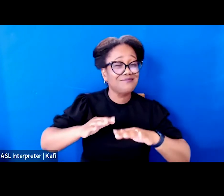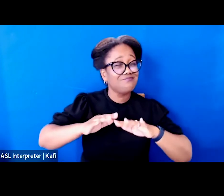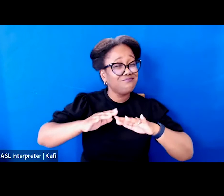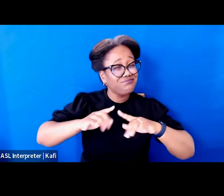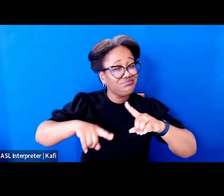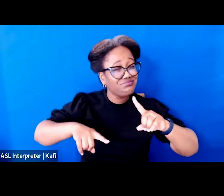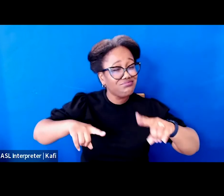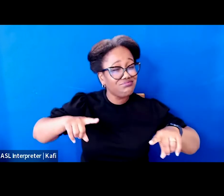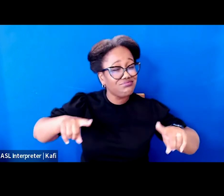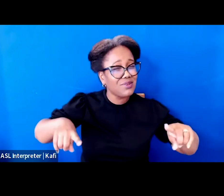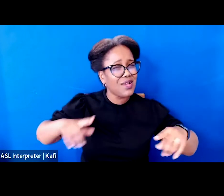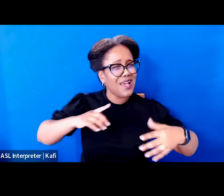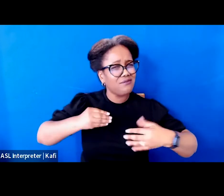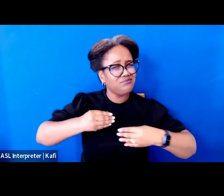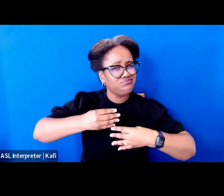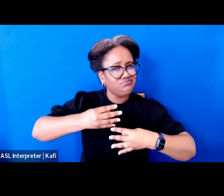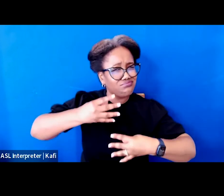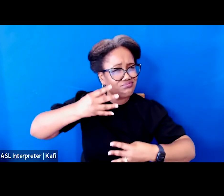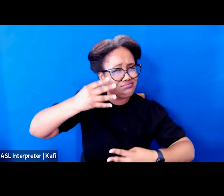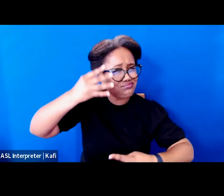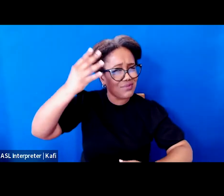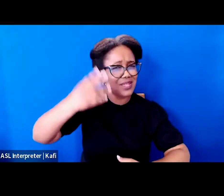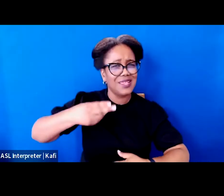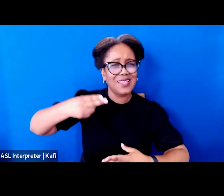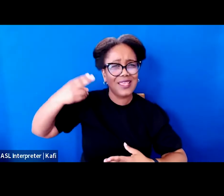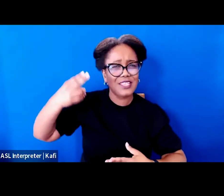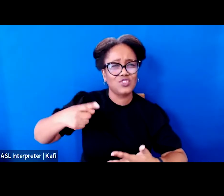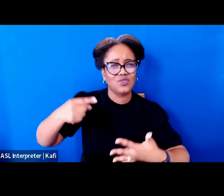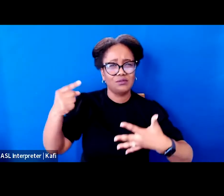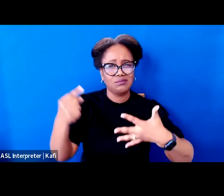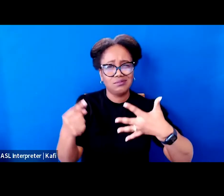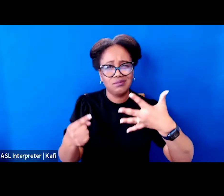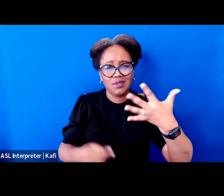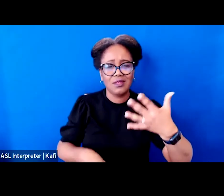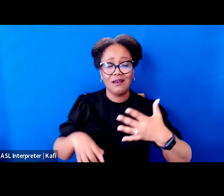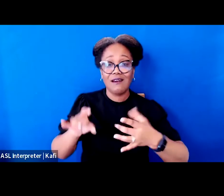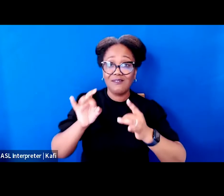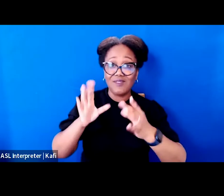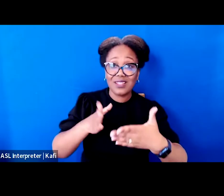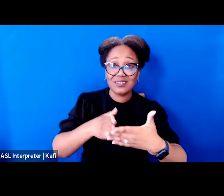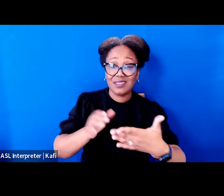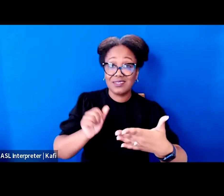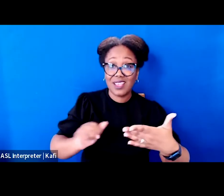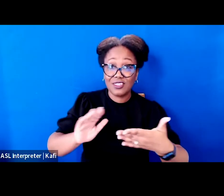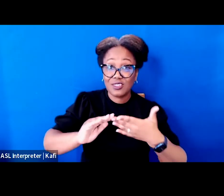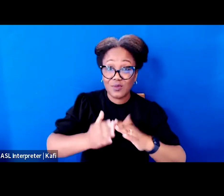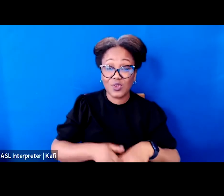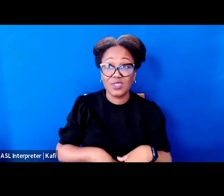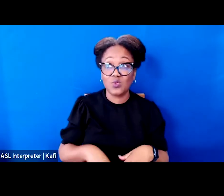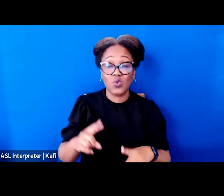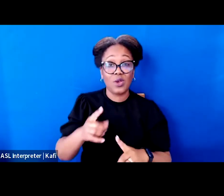long-standing, ongoing history of violence against our communities by which women, girls,